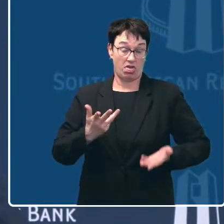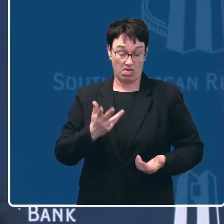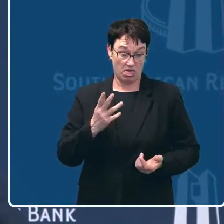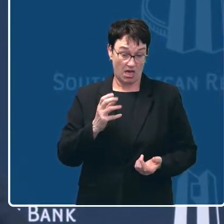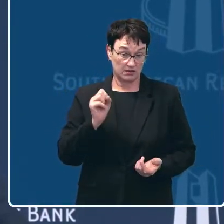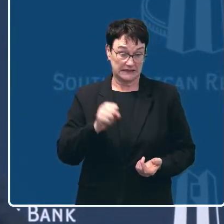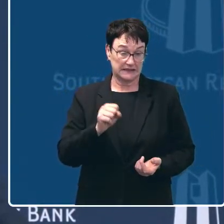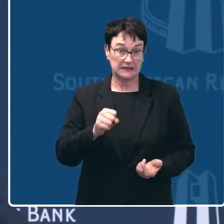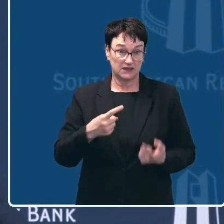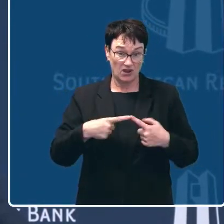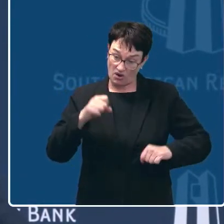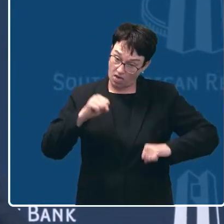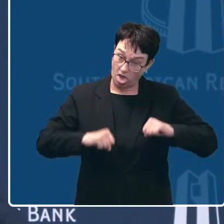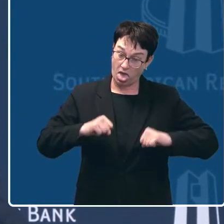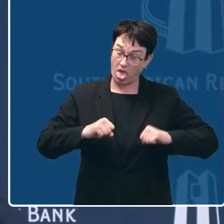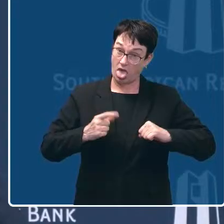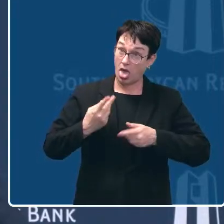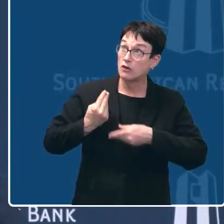And